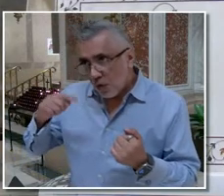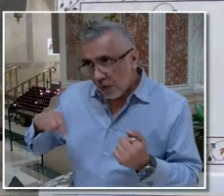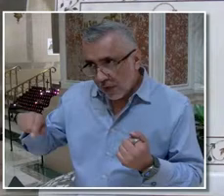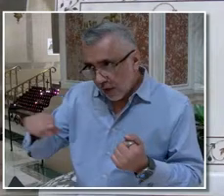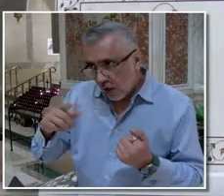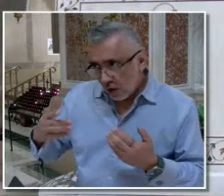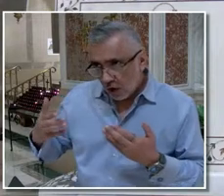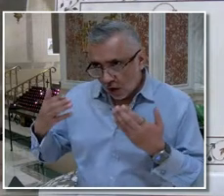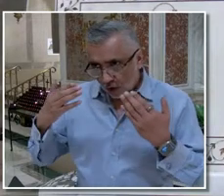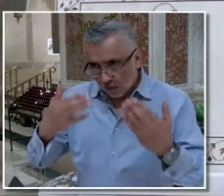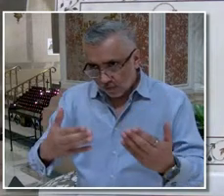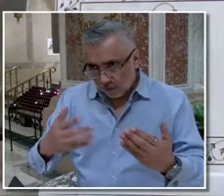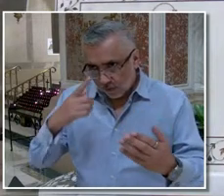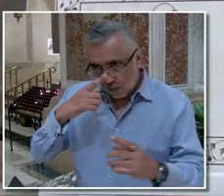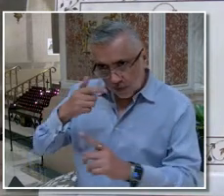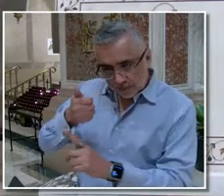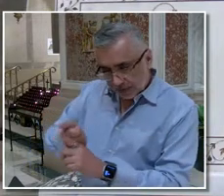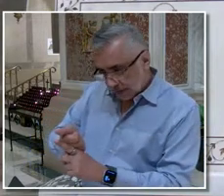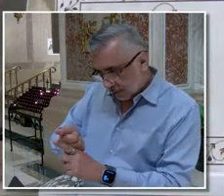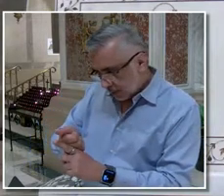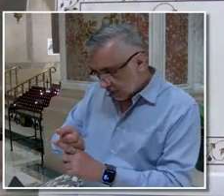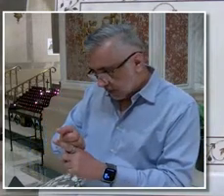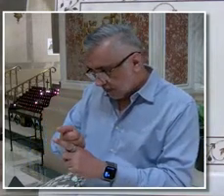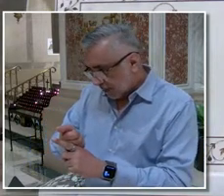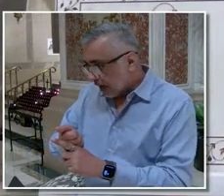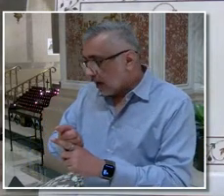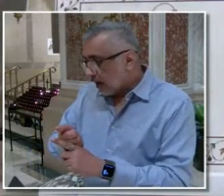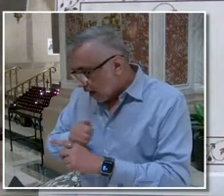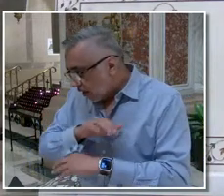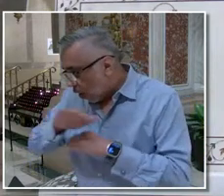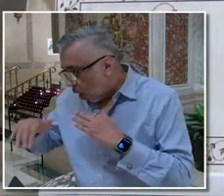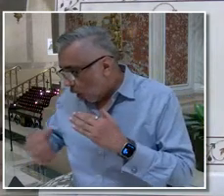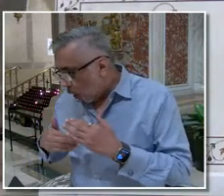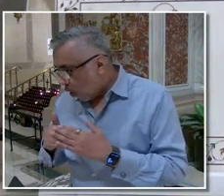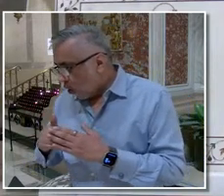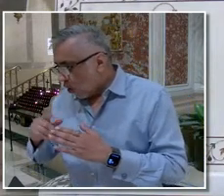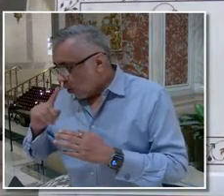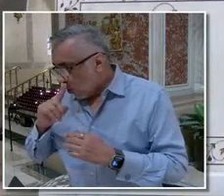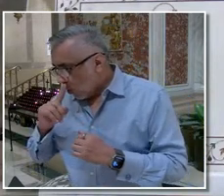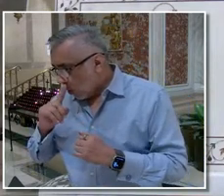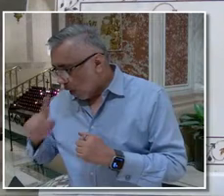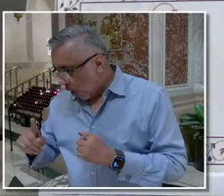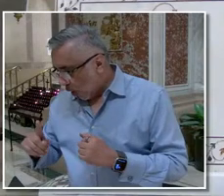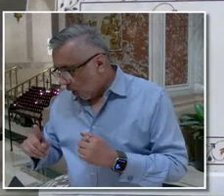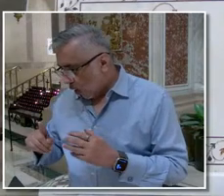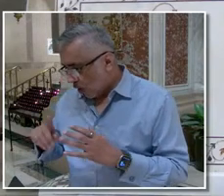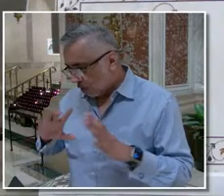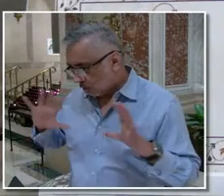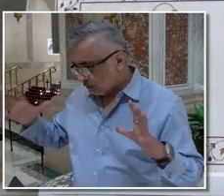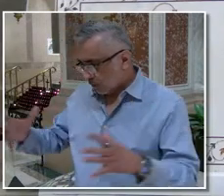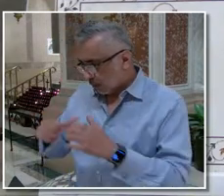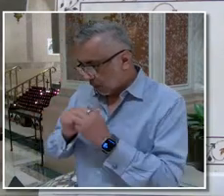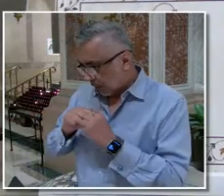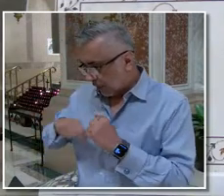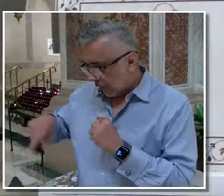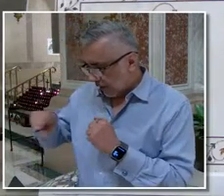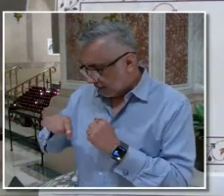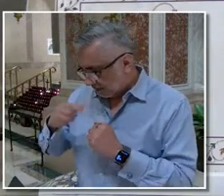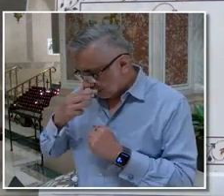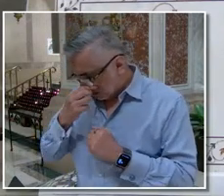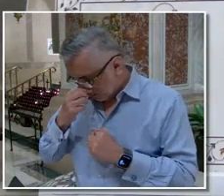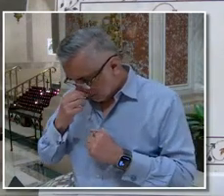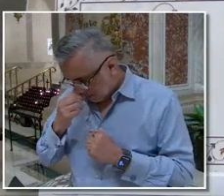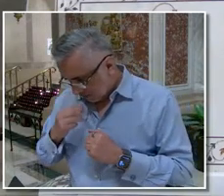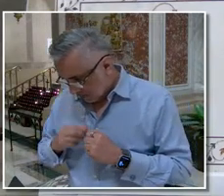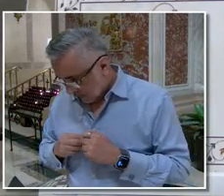offer it for themselves and all who are dear to them, for